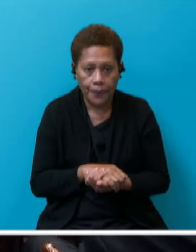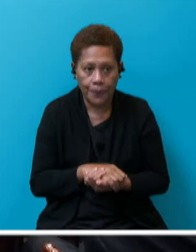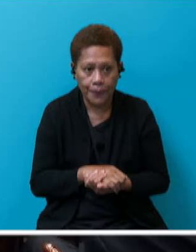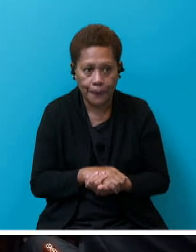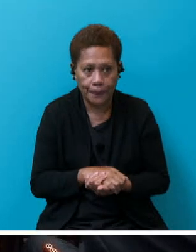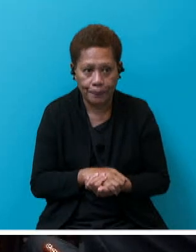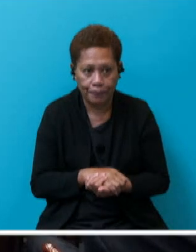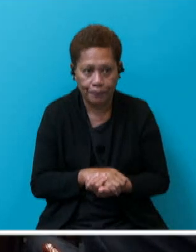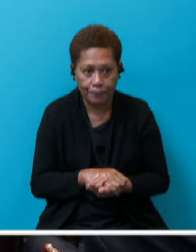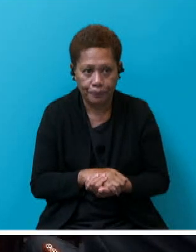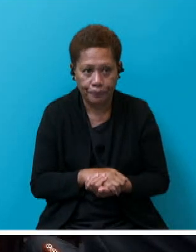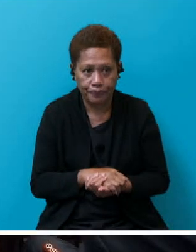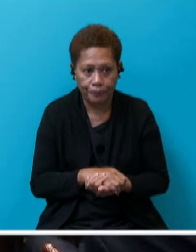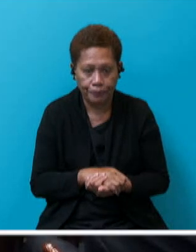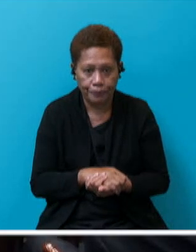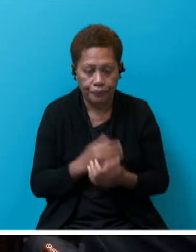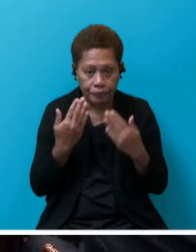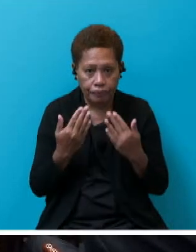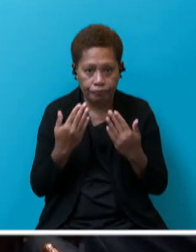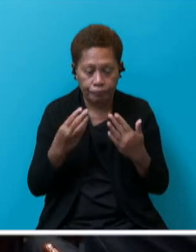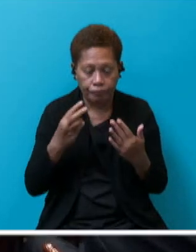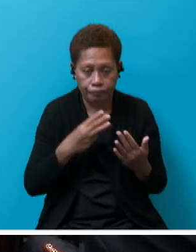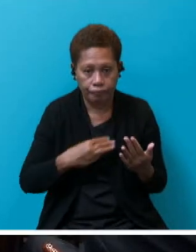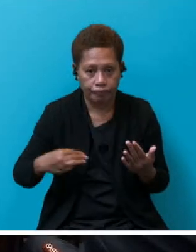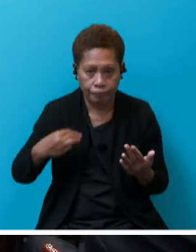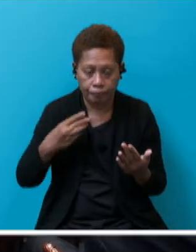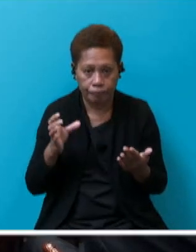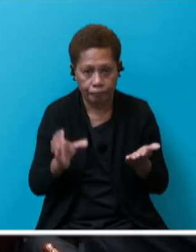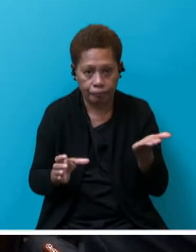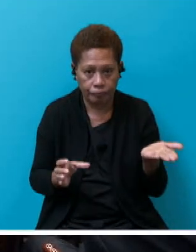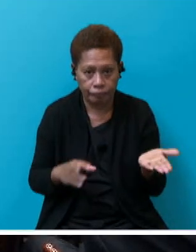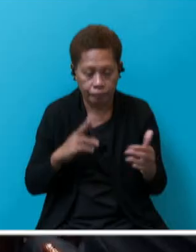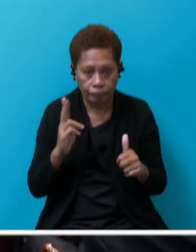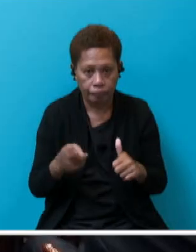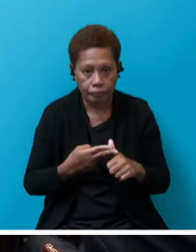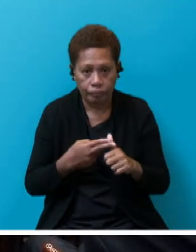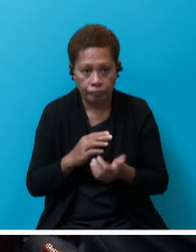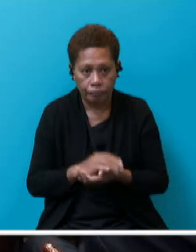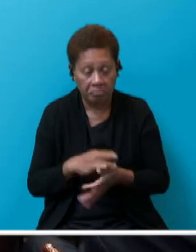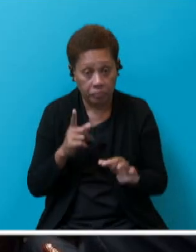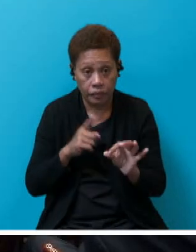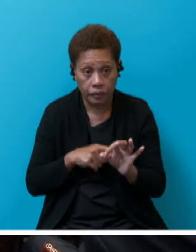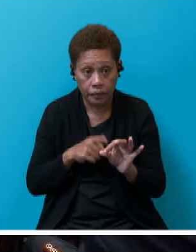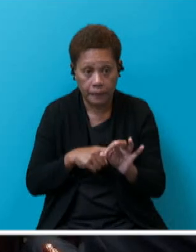I thank the Minister, the Honourable Immanuel, for his response. There are supplementary questions.